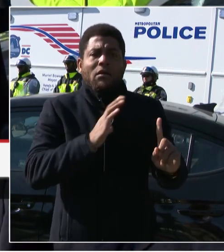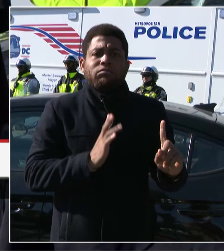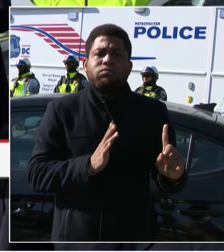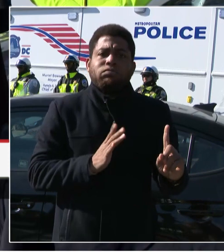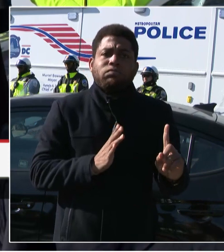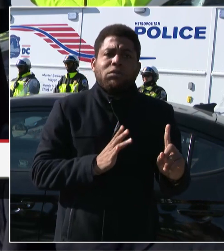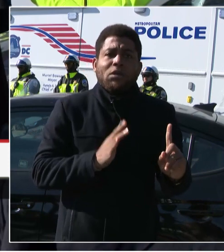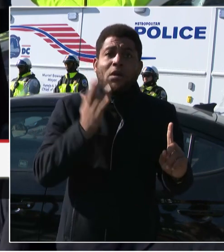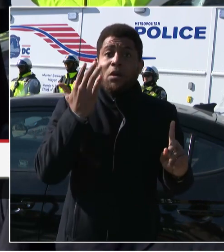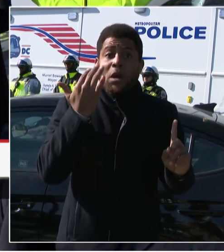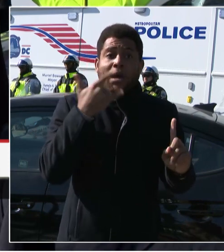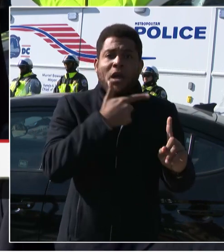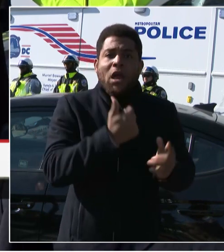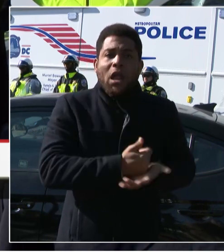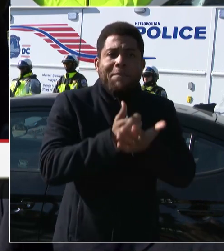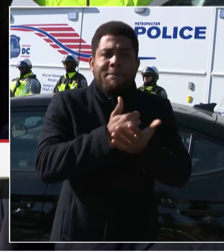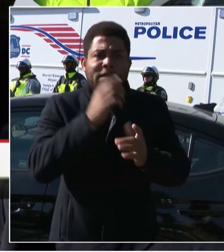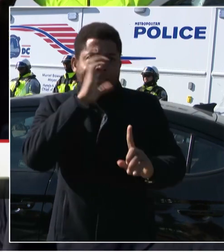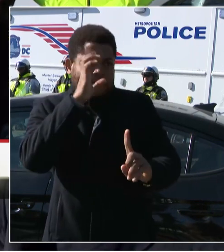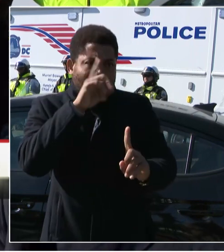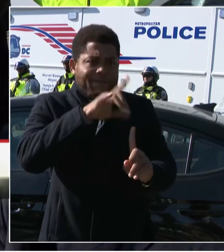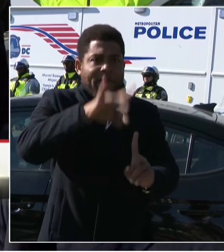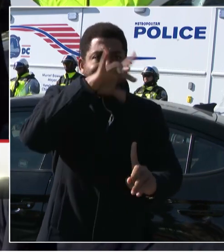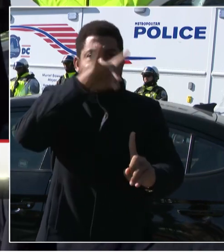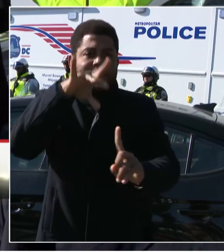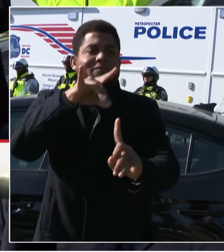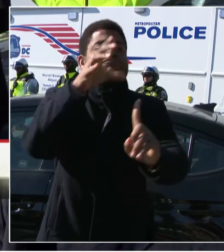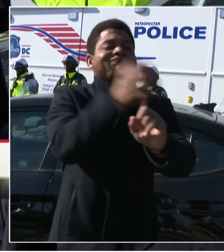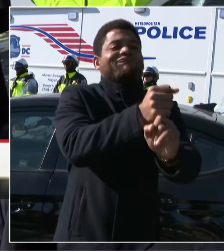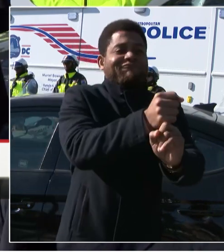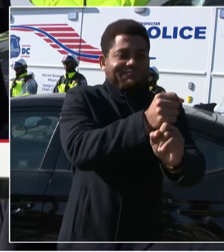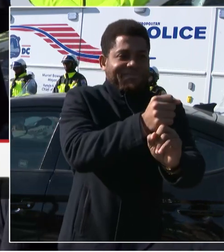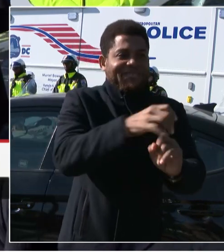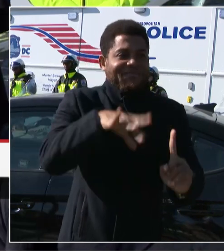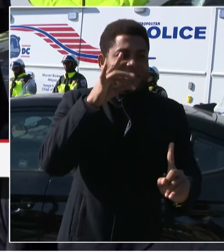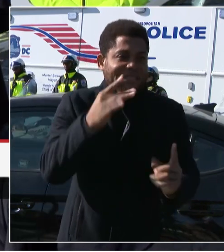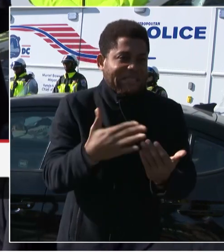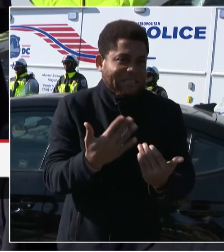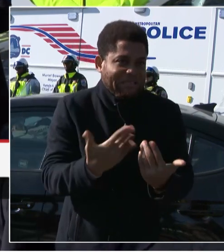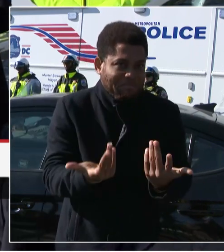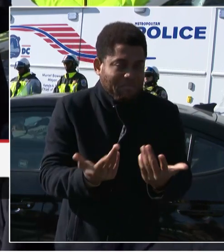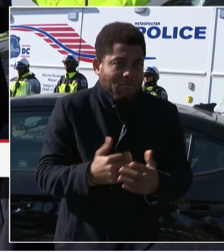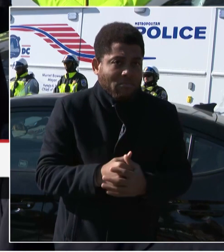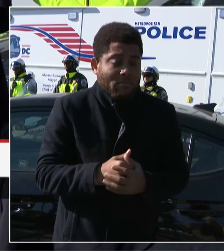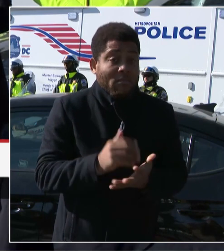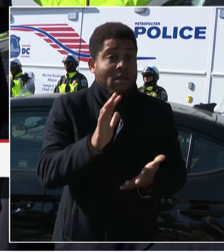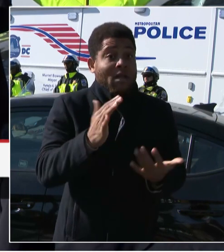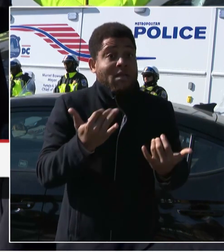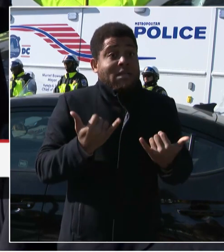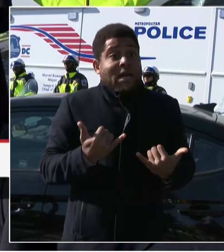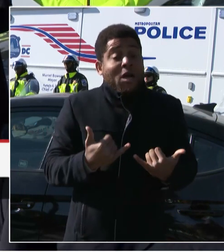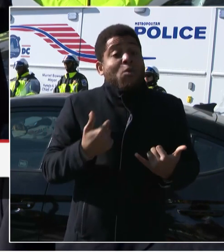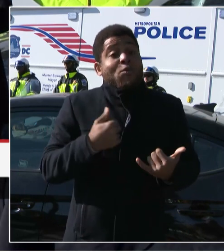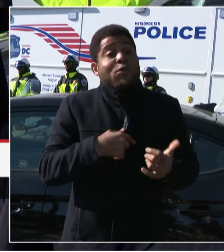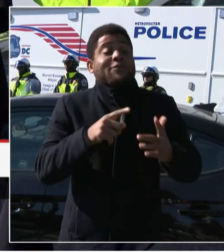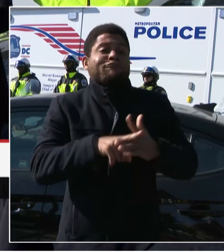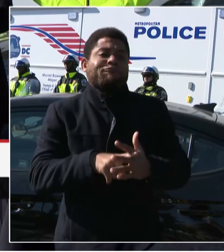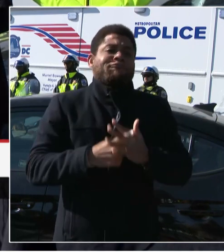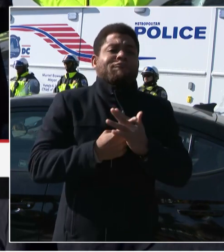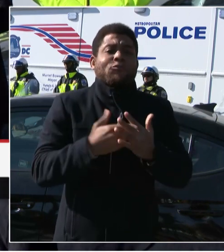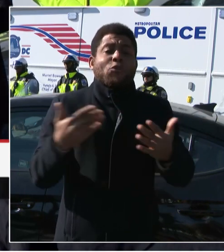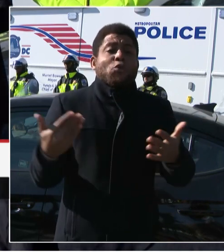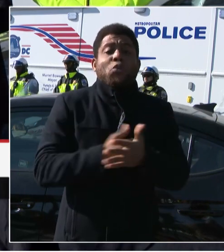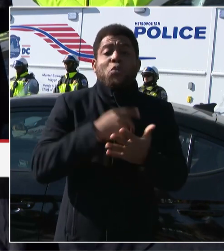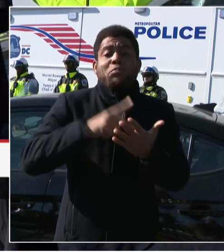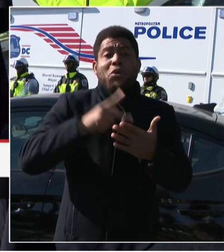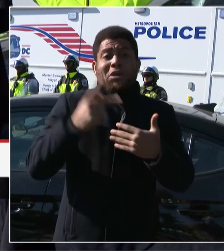safely track and recover stolen vehicles. Today, we're announcing the launch of our pilot initiative to